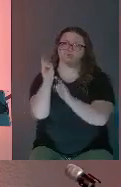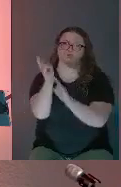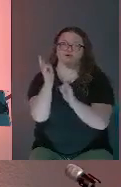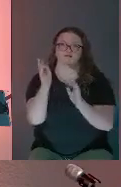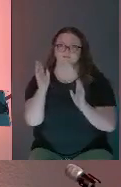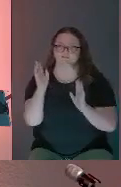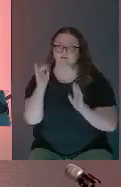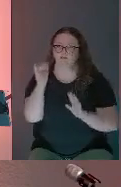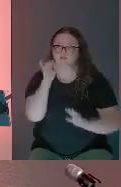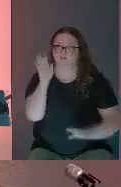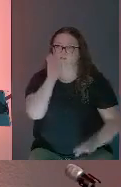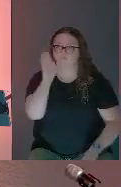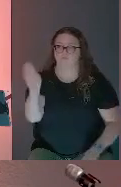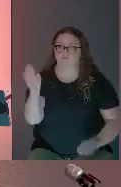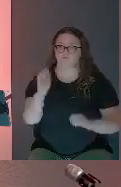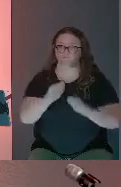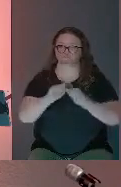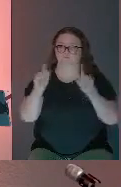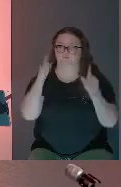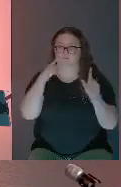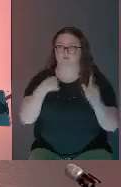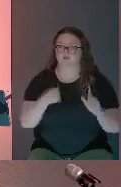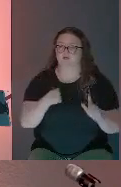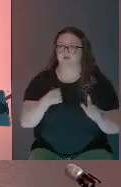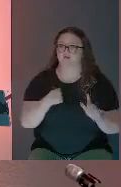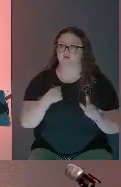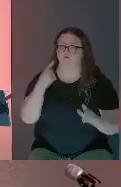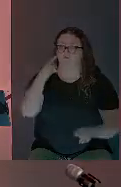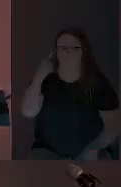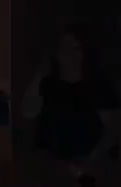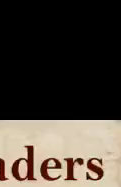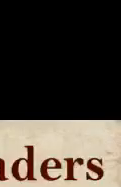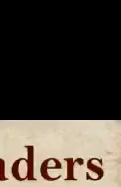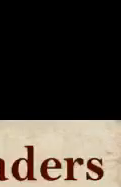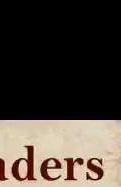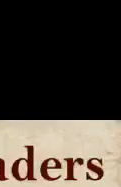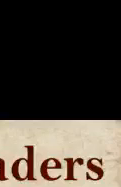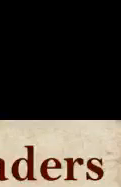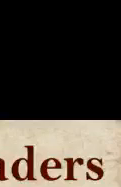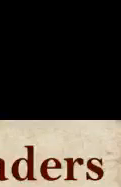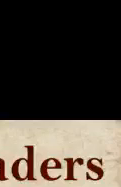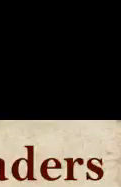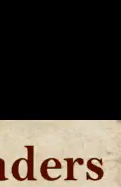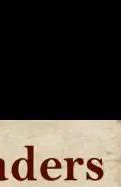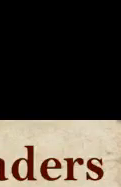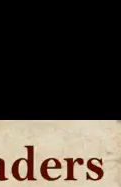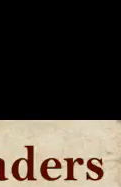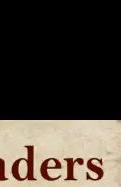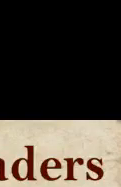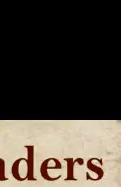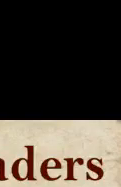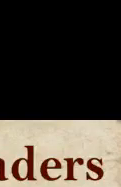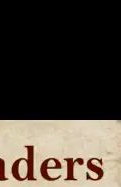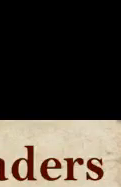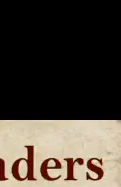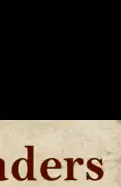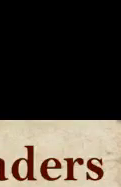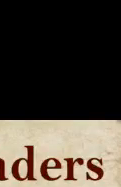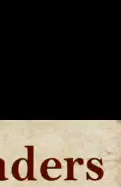Jay's going to throw it up on the screen. Those of you, husbands, fathers, leaders in the